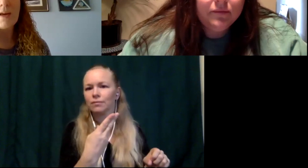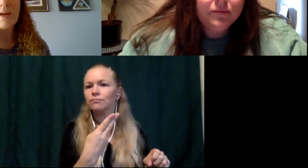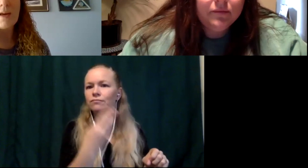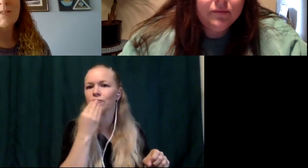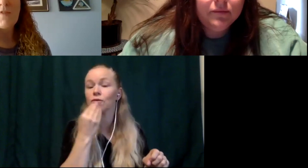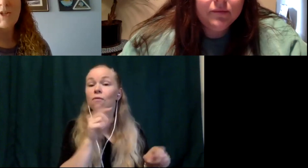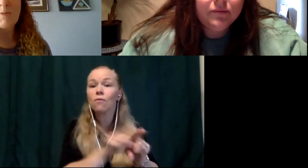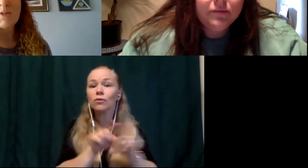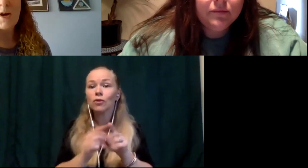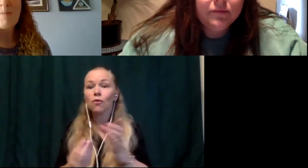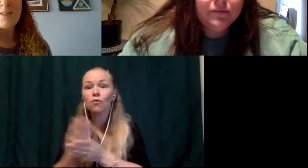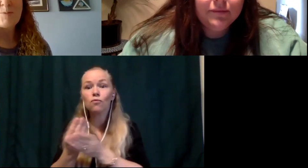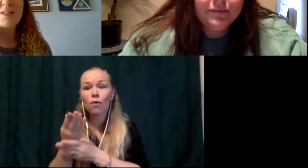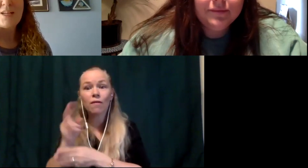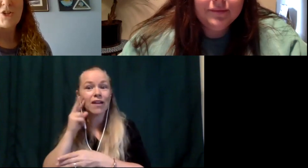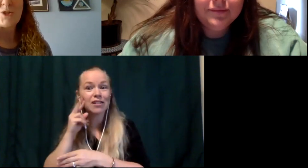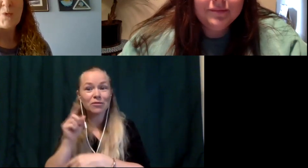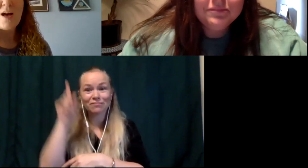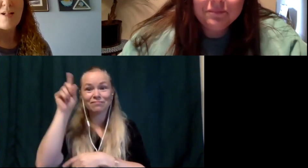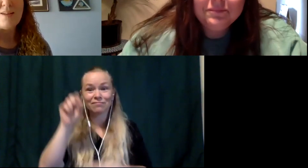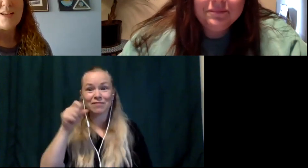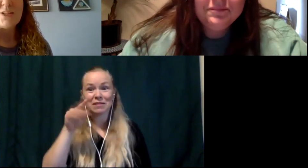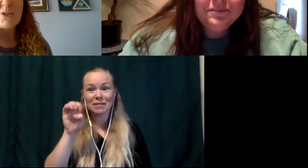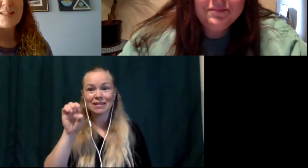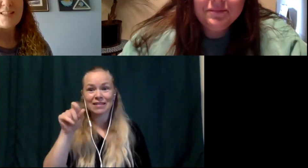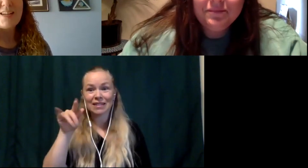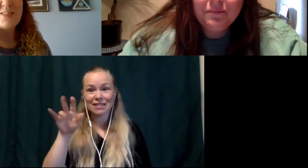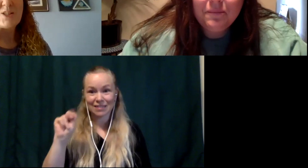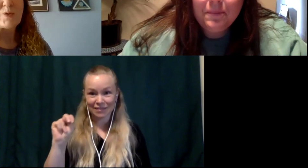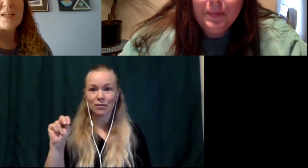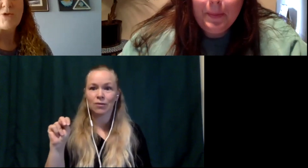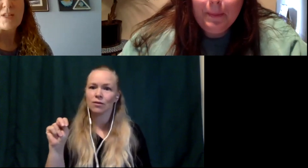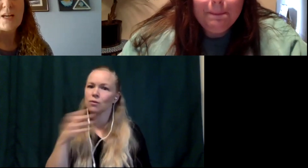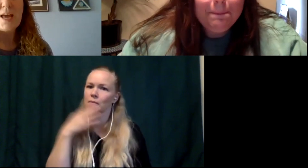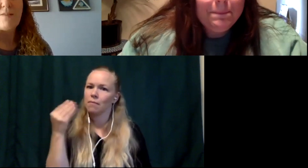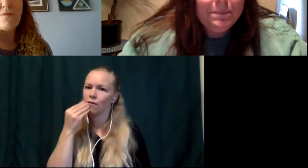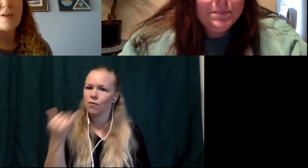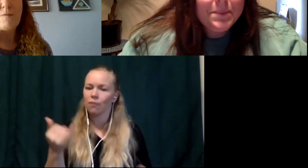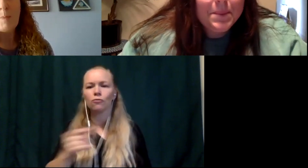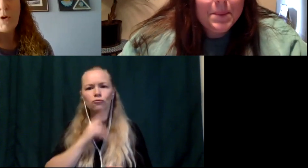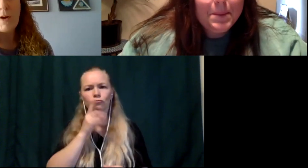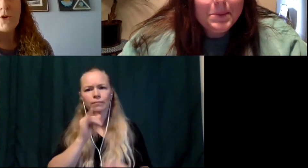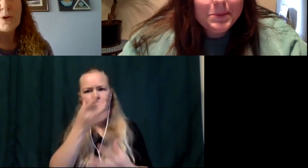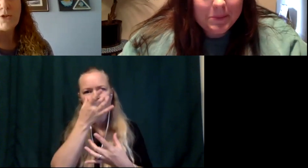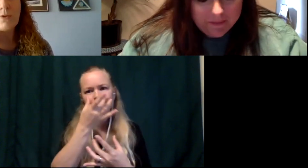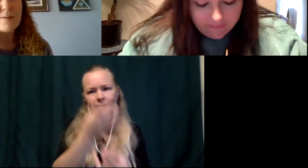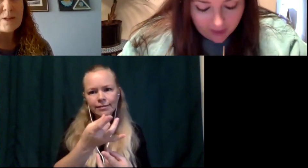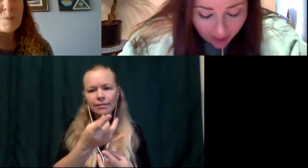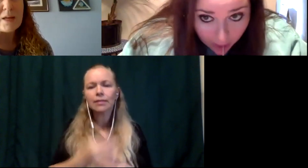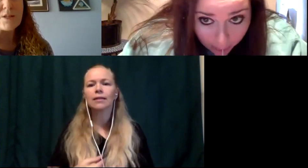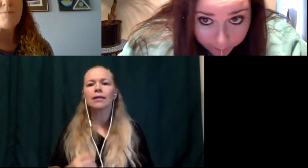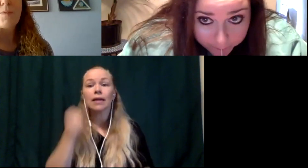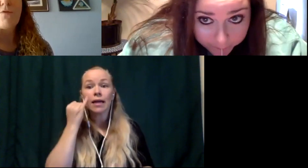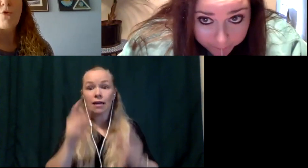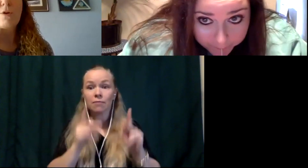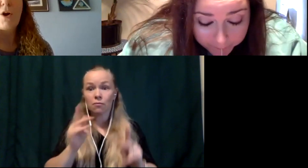growing some vegetables up on the space station as well. So that's really interesting. And if people are ever going to live in